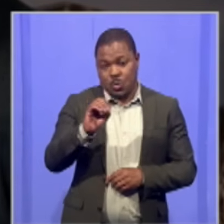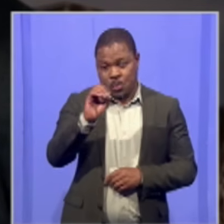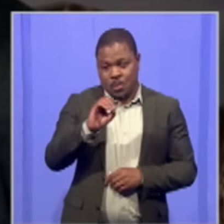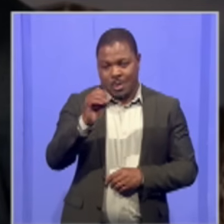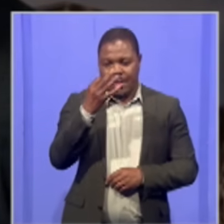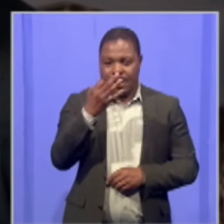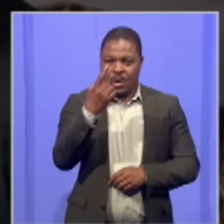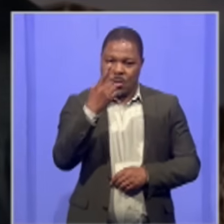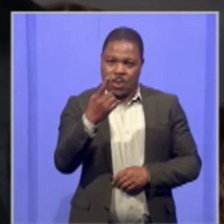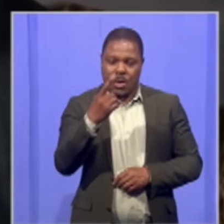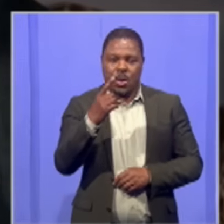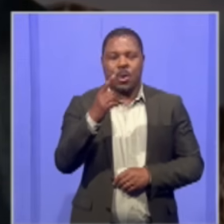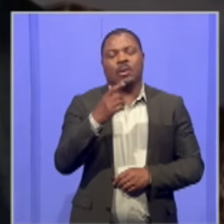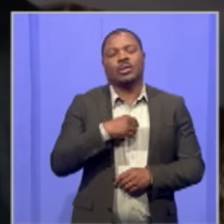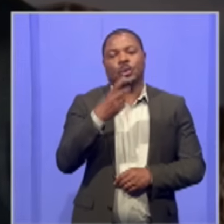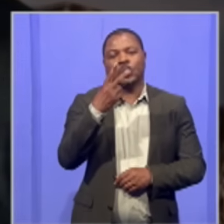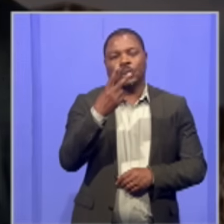the 31st of October